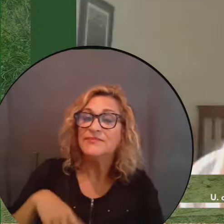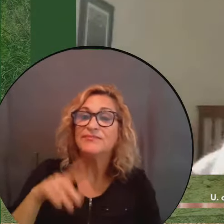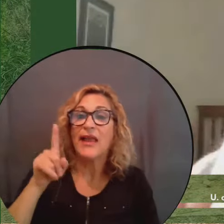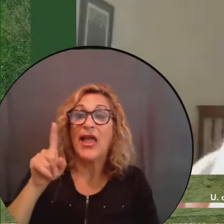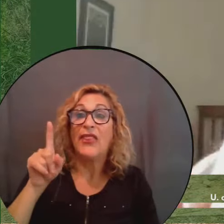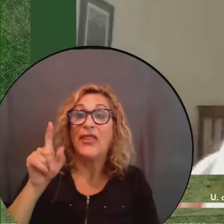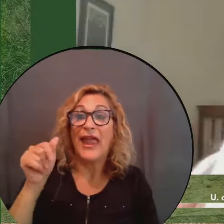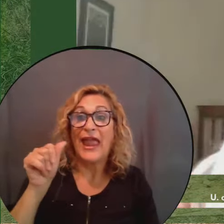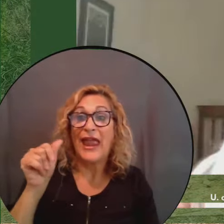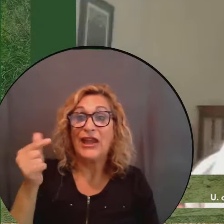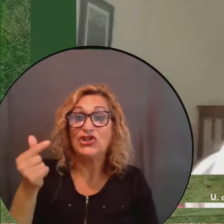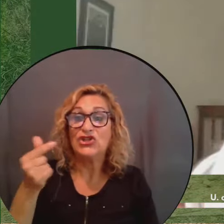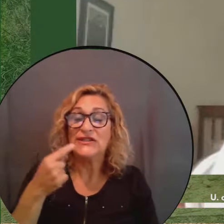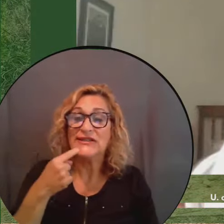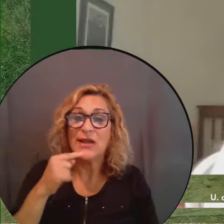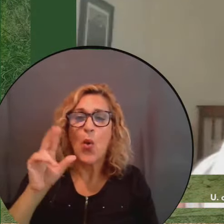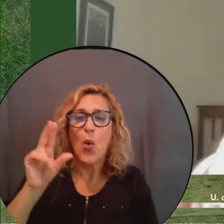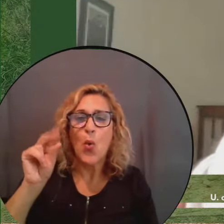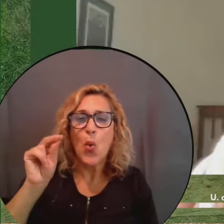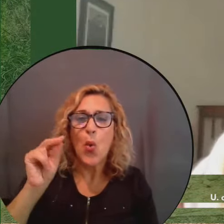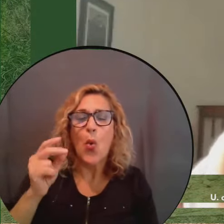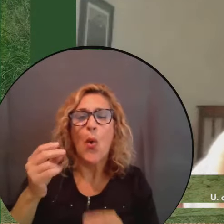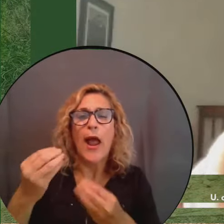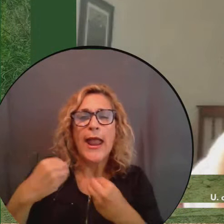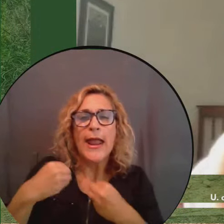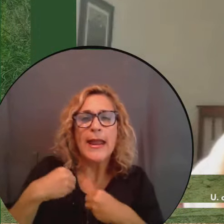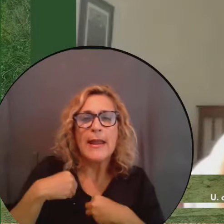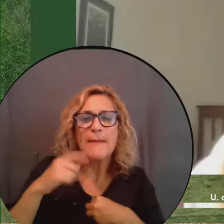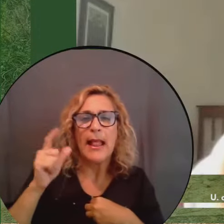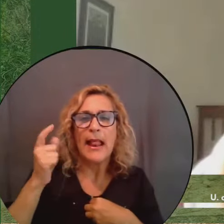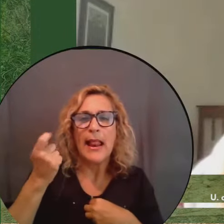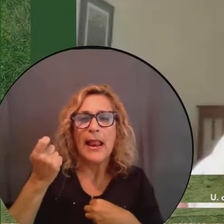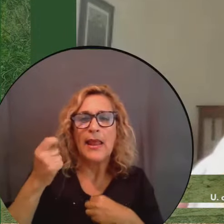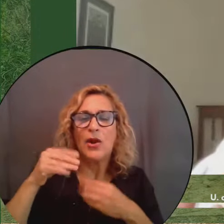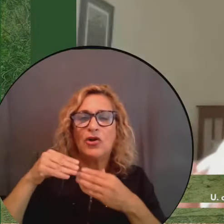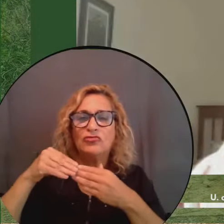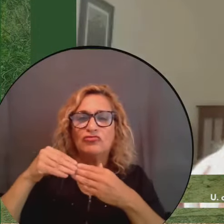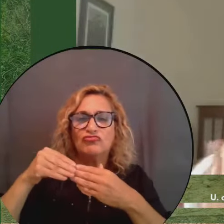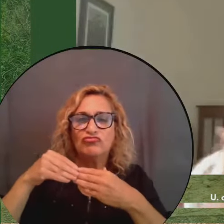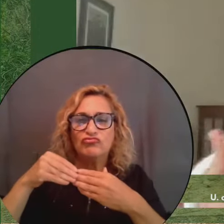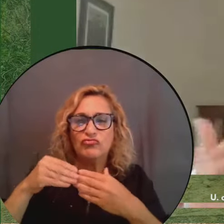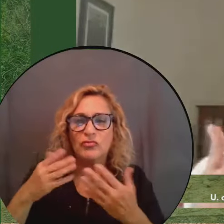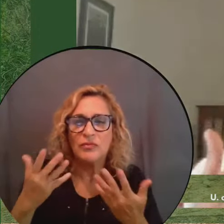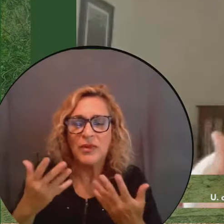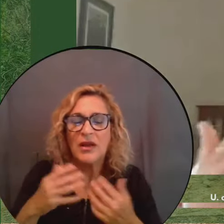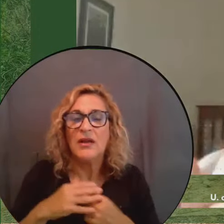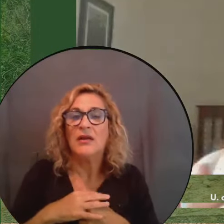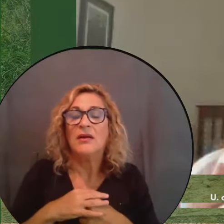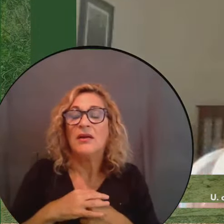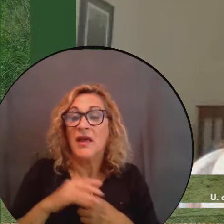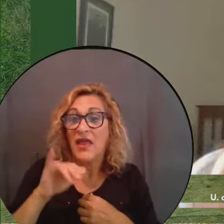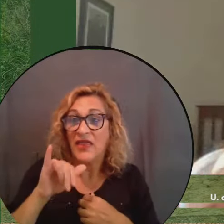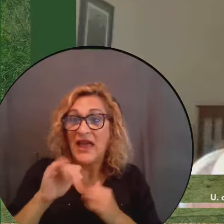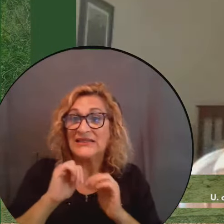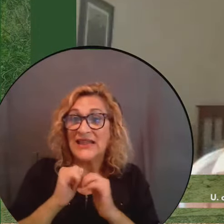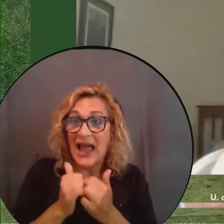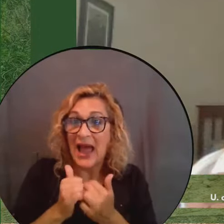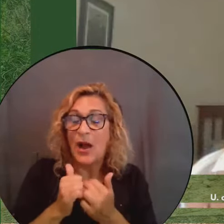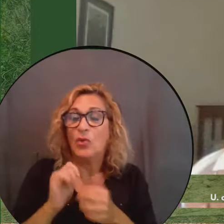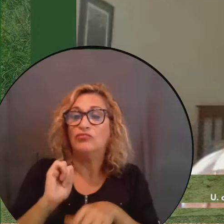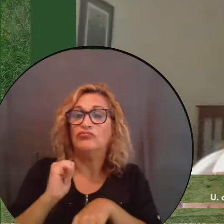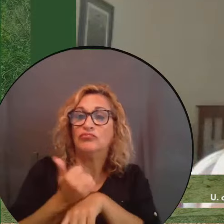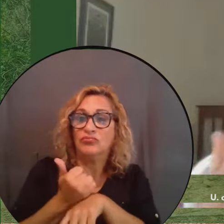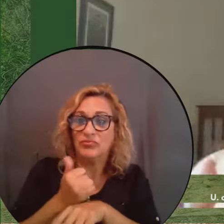literally, I'm just asking for a little leeway here. Just give me some leeway. So this is how these cases start, right? Which